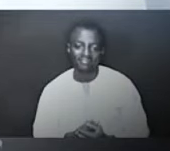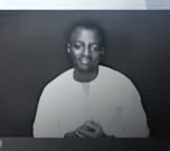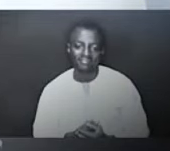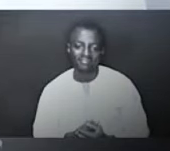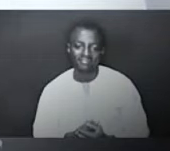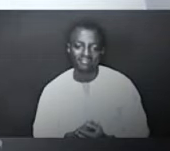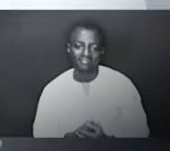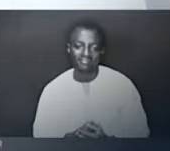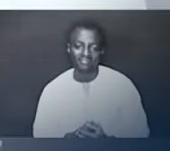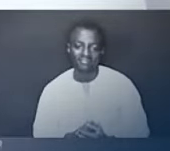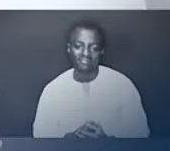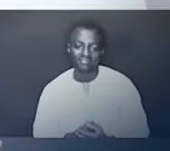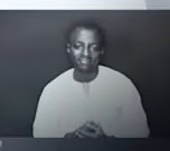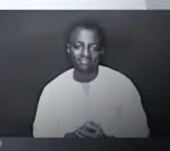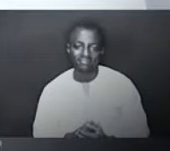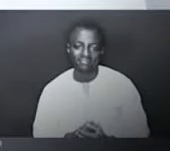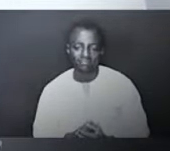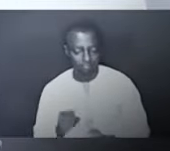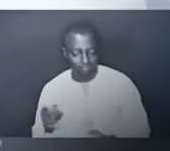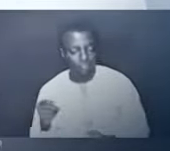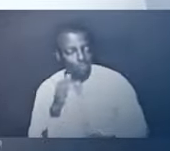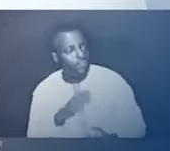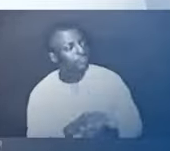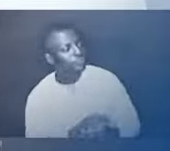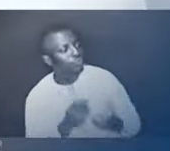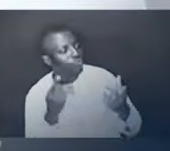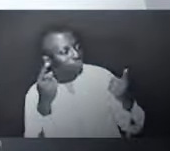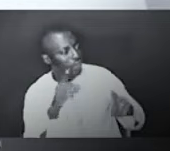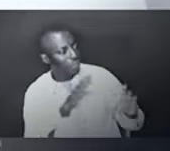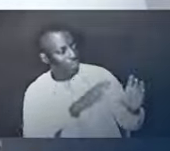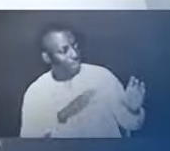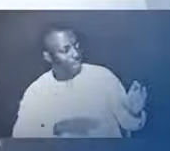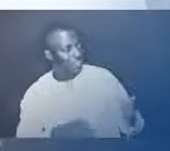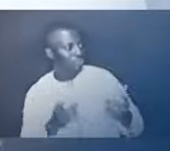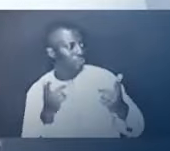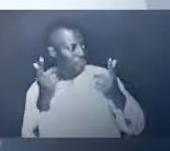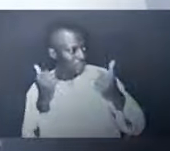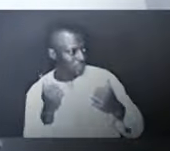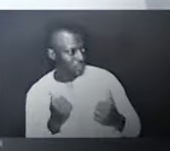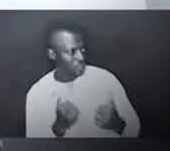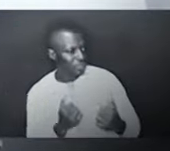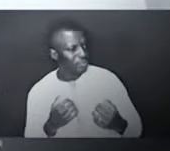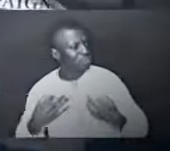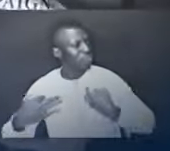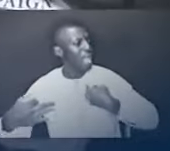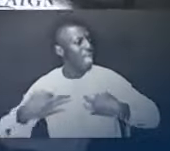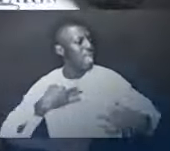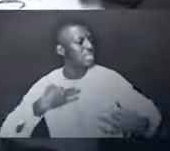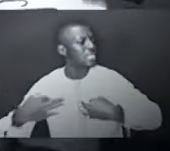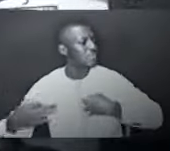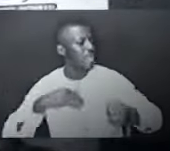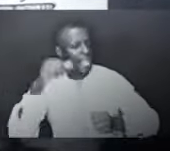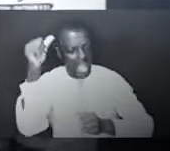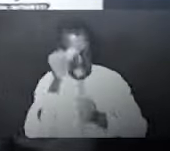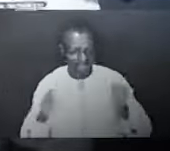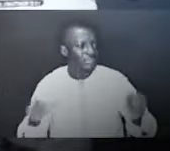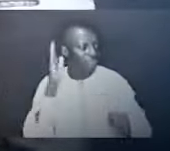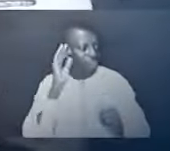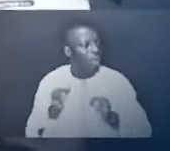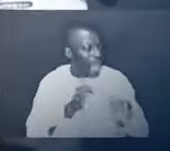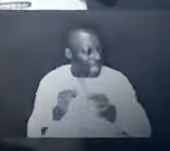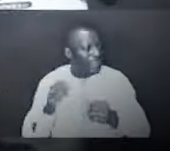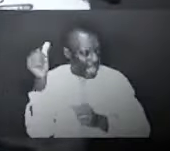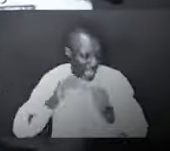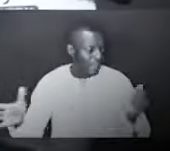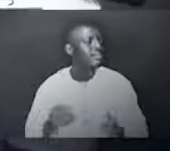o twen Messiah bi. When he comes, he will explain everything to us. Na say oba ono e na obe chire yen ni